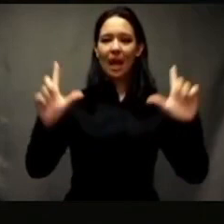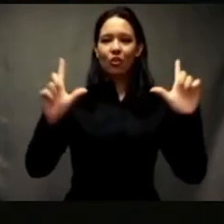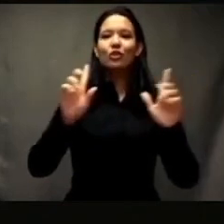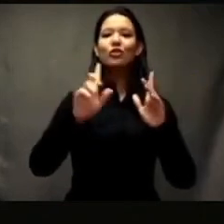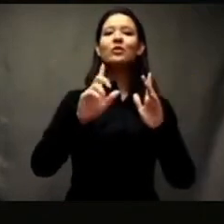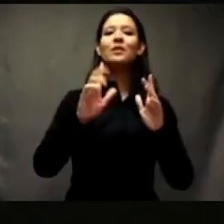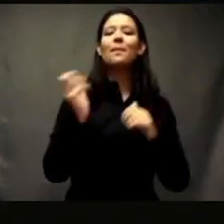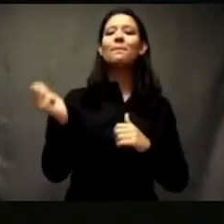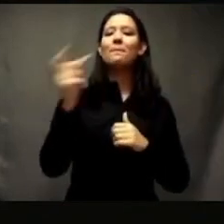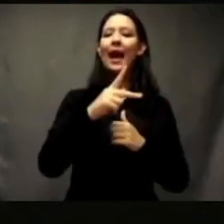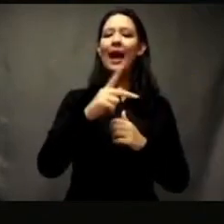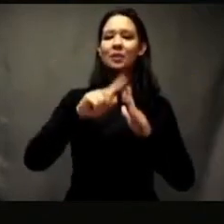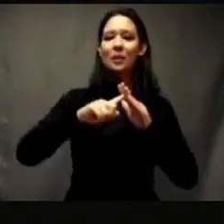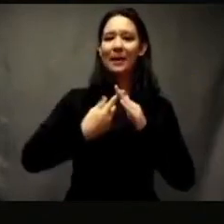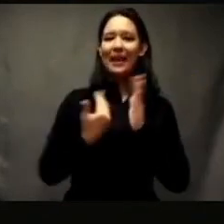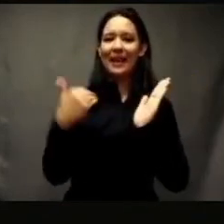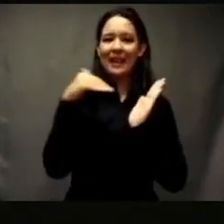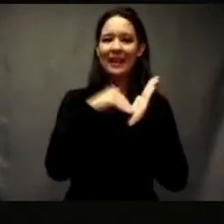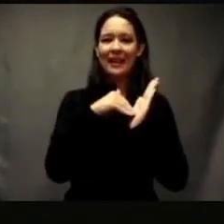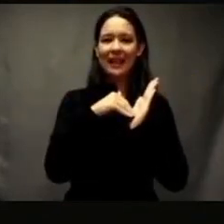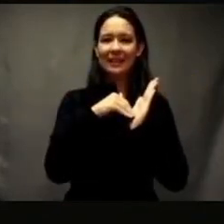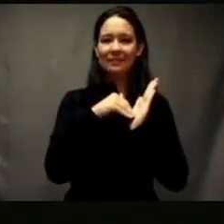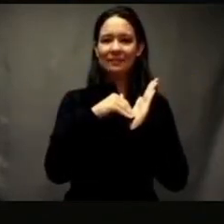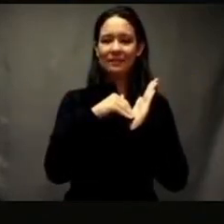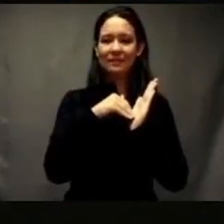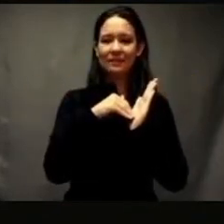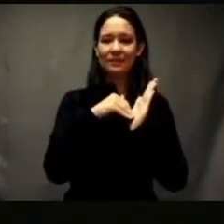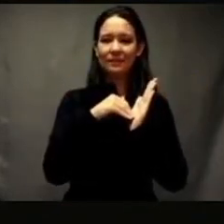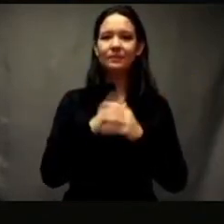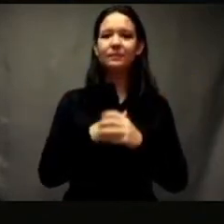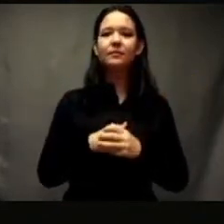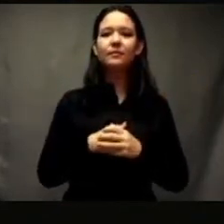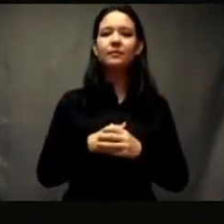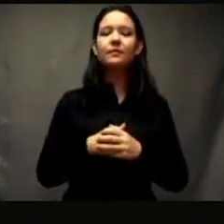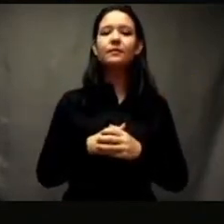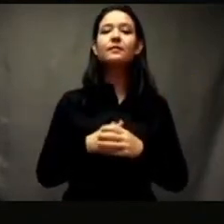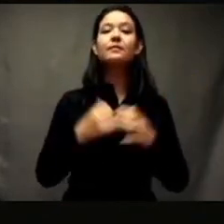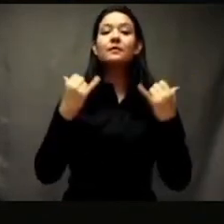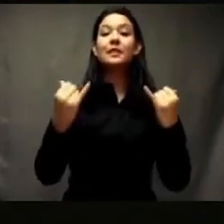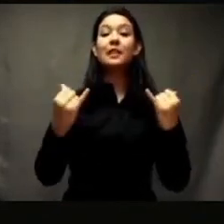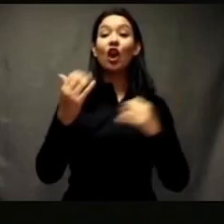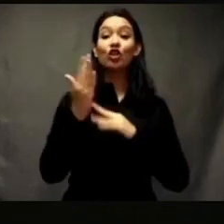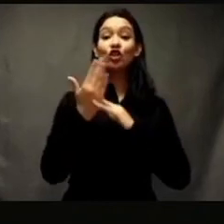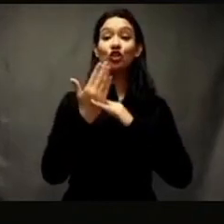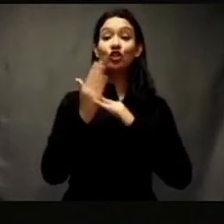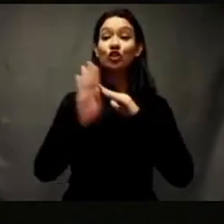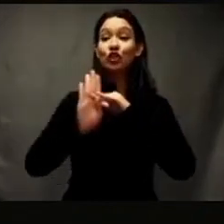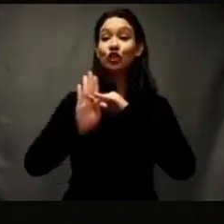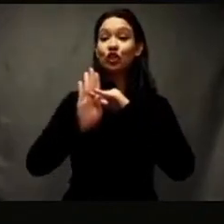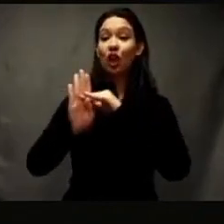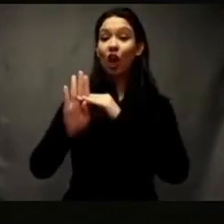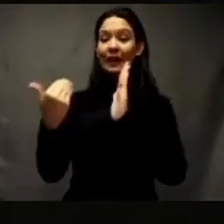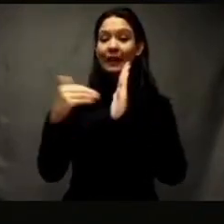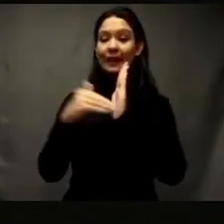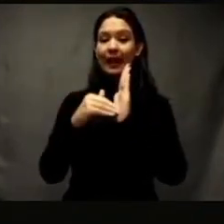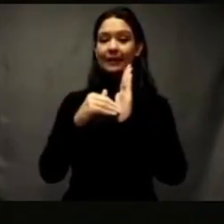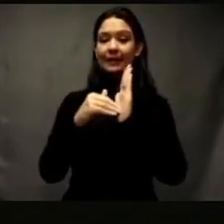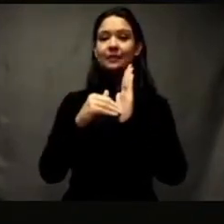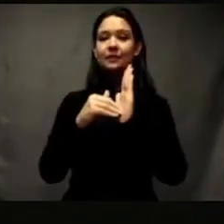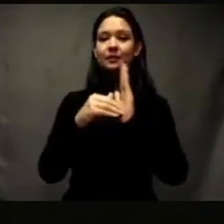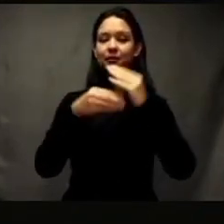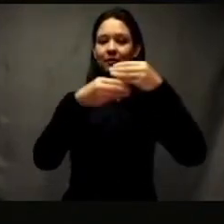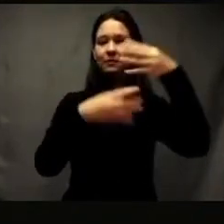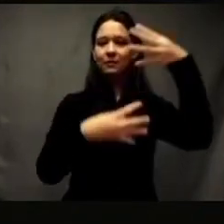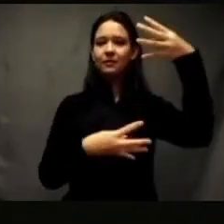were. Click and drag. Okay, so I'm going to go back to Shark's program now. And so